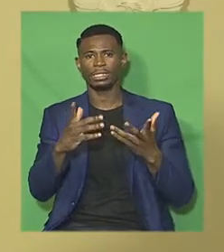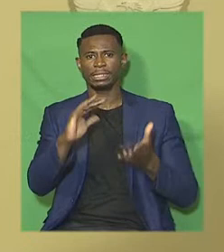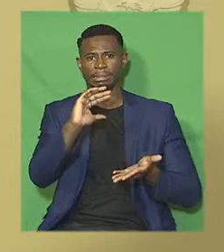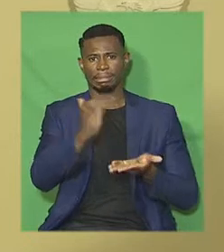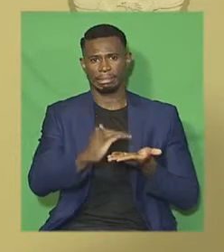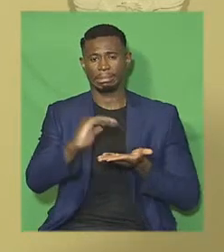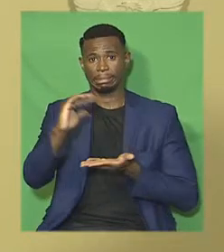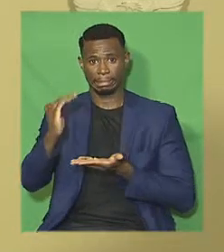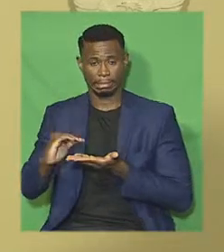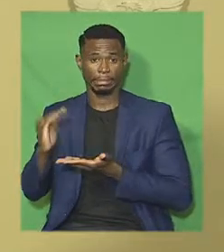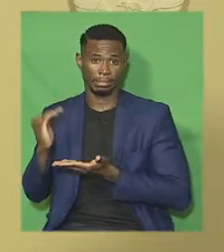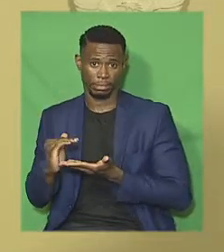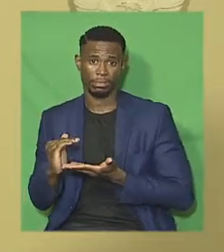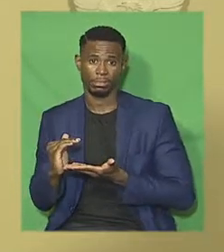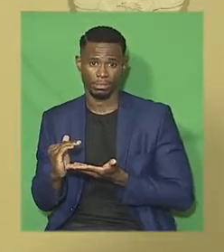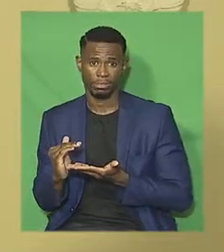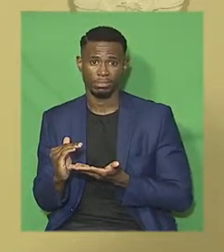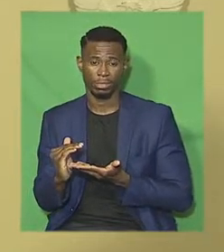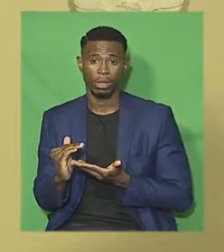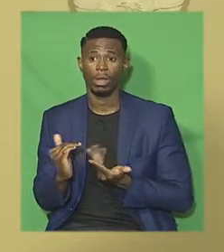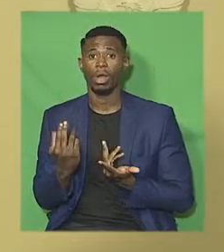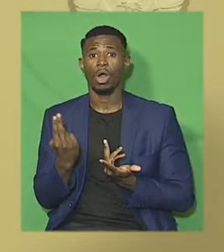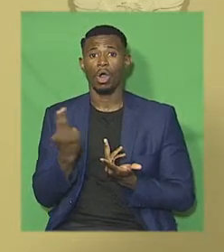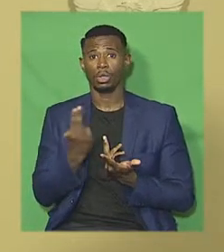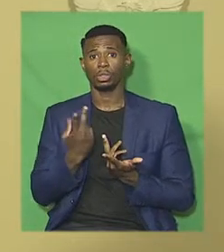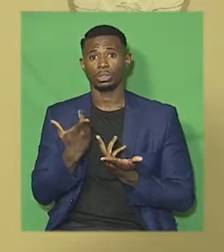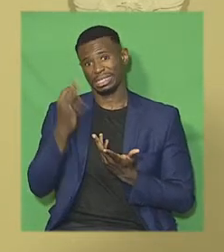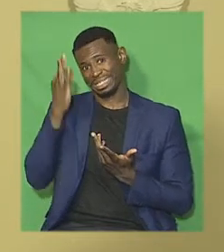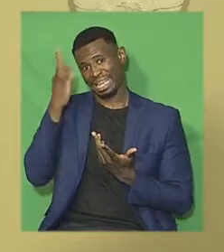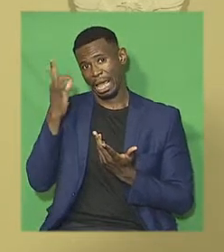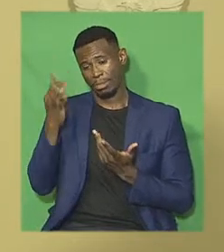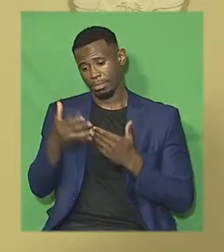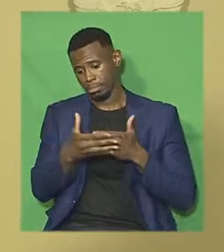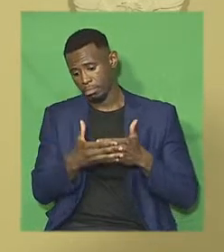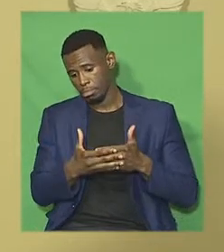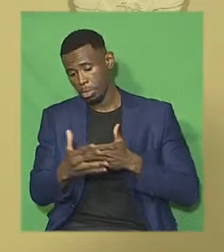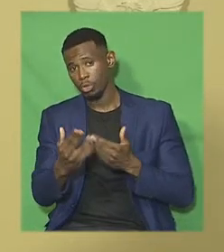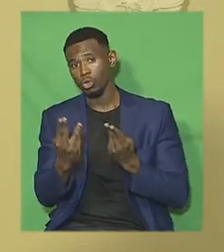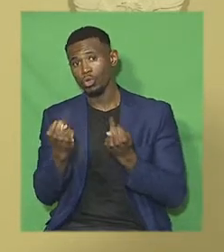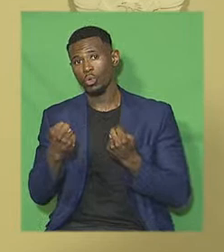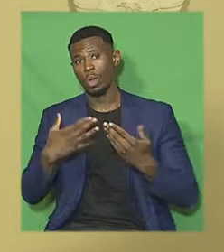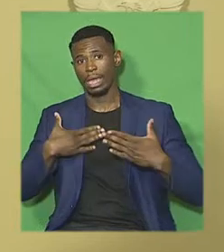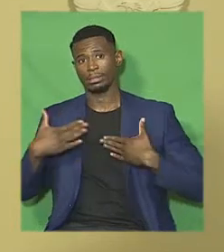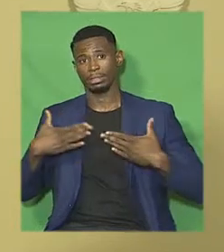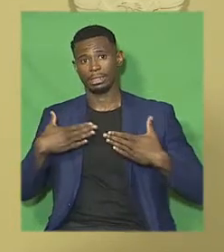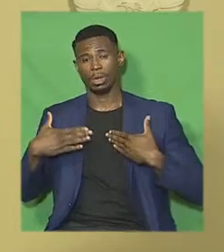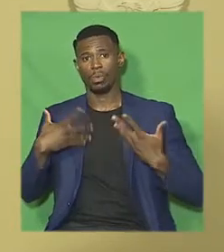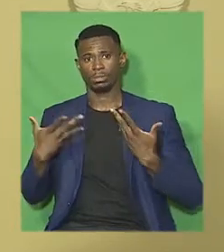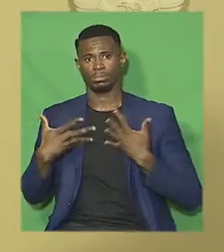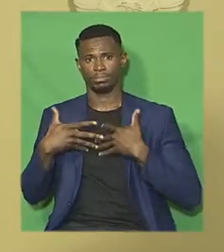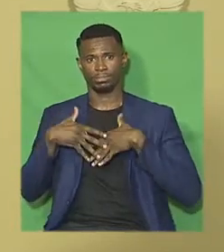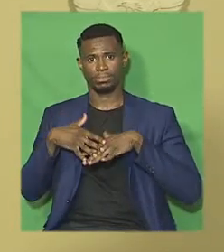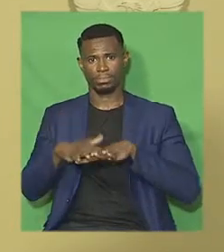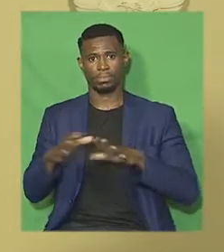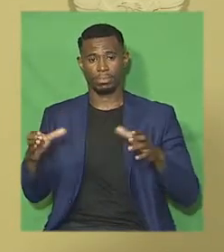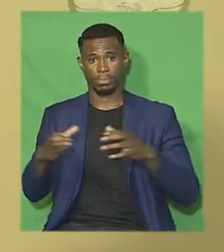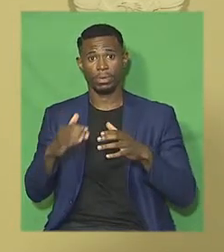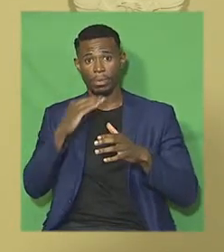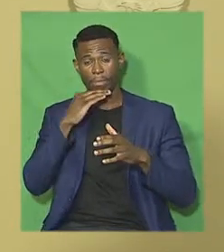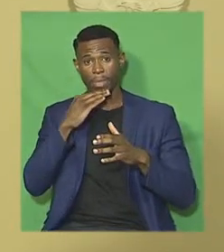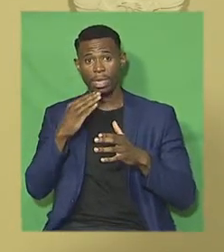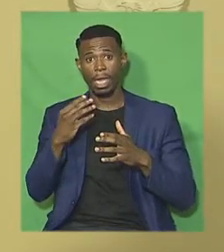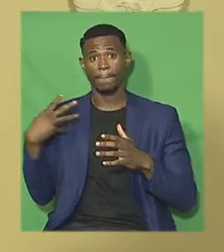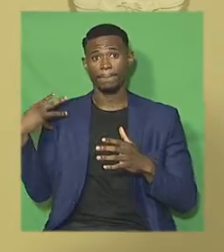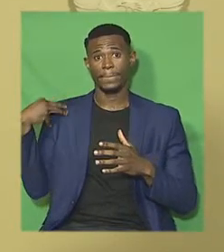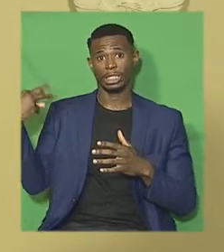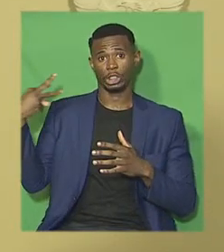inform the configuration of government going into the next administration. So we will be reducing the number